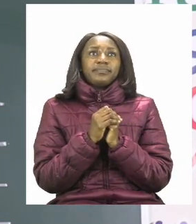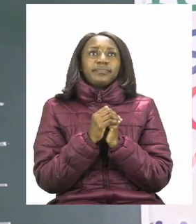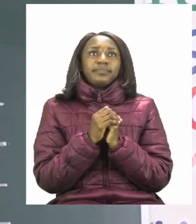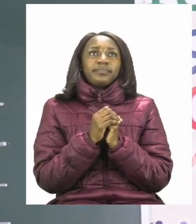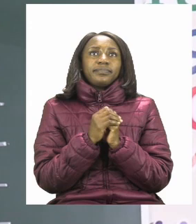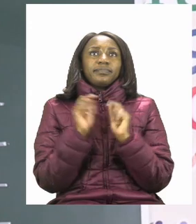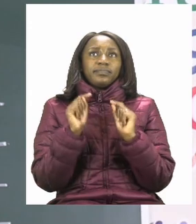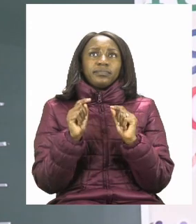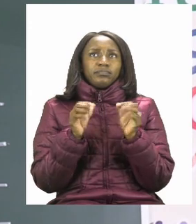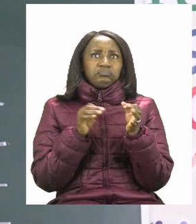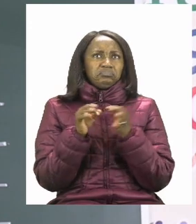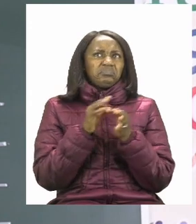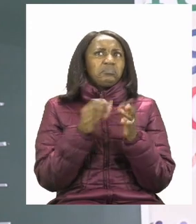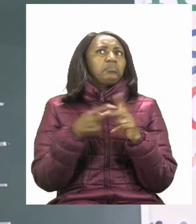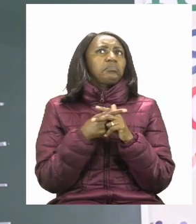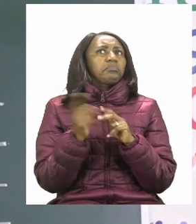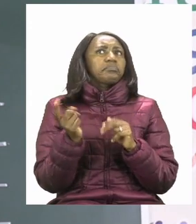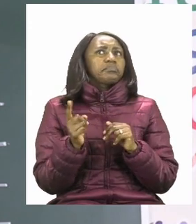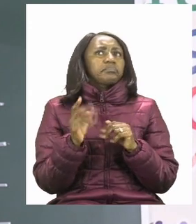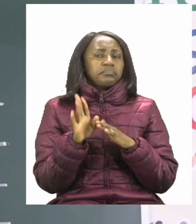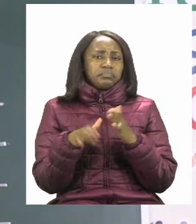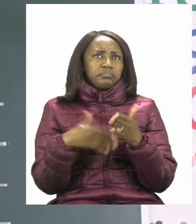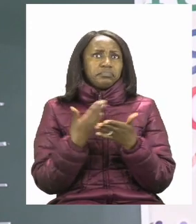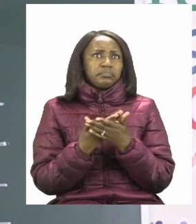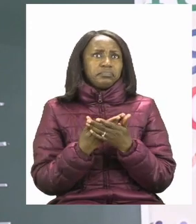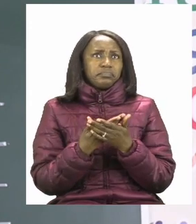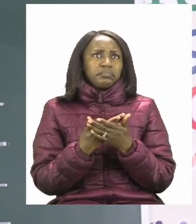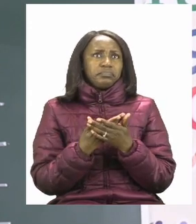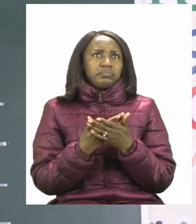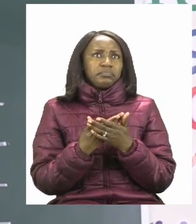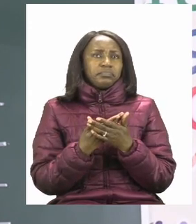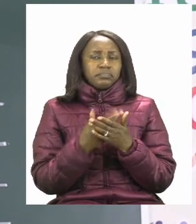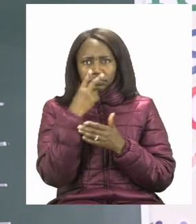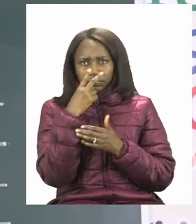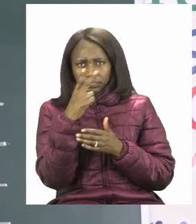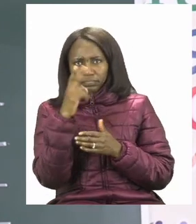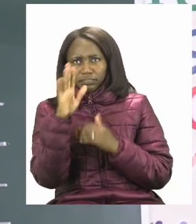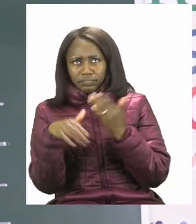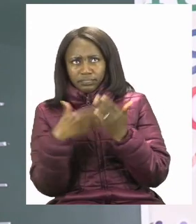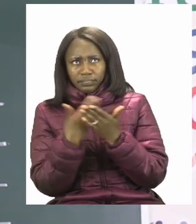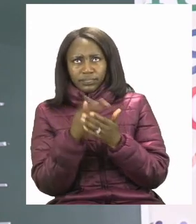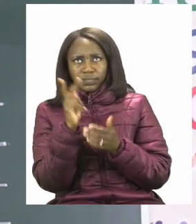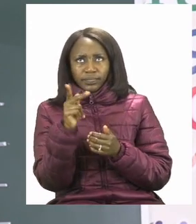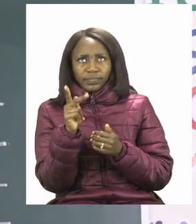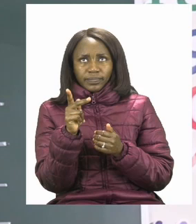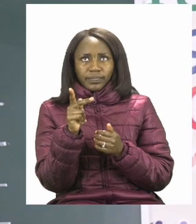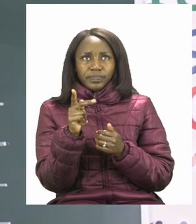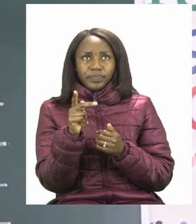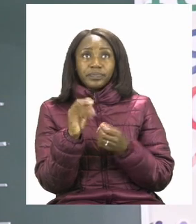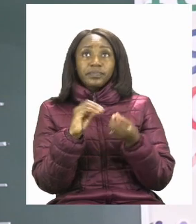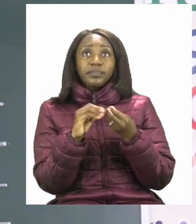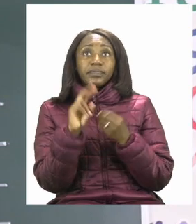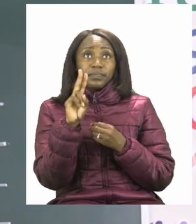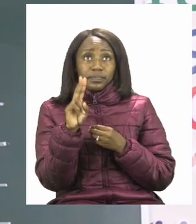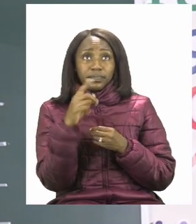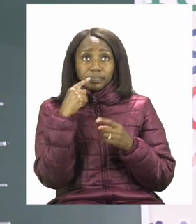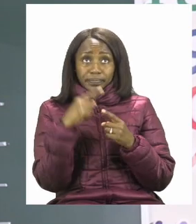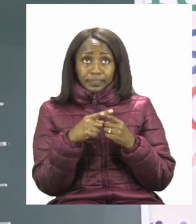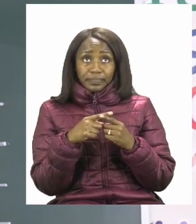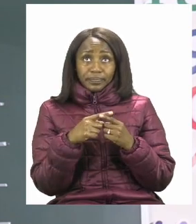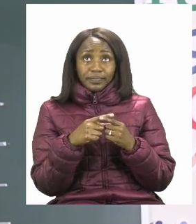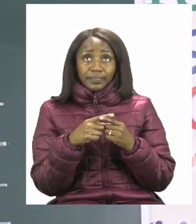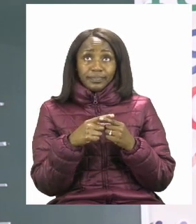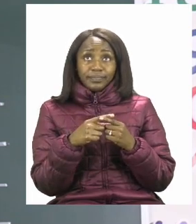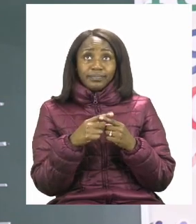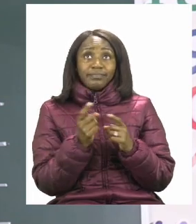is happening in the picture. So I need to take a good look at the picture. And we said number 2 is where we can see the teddy